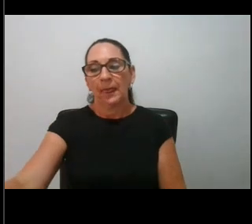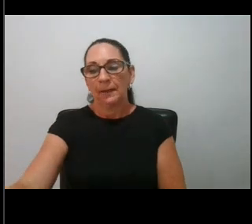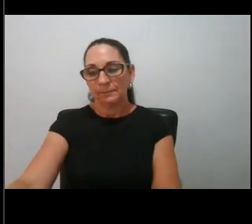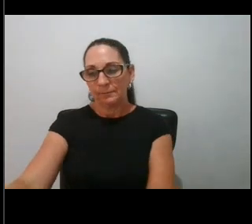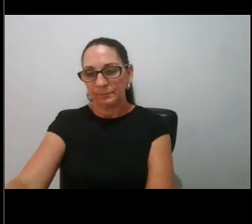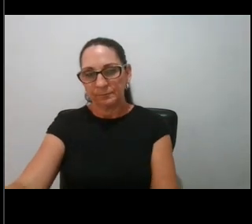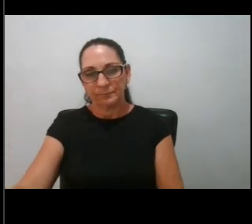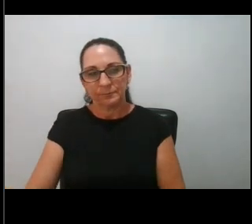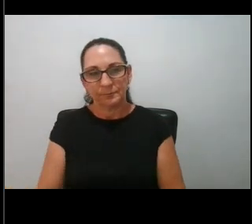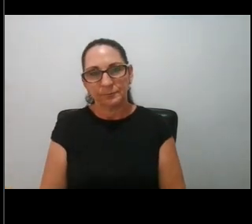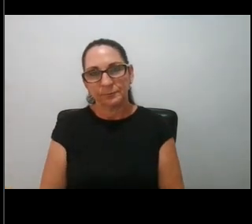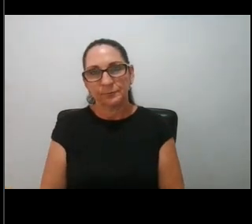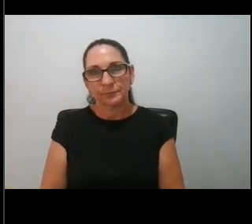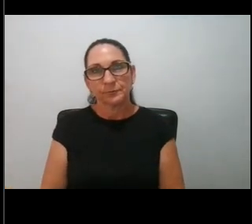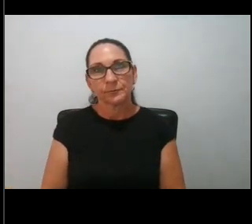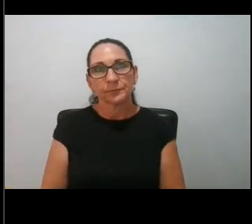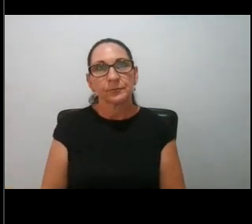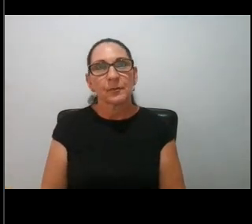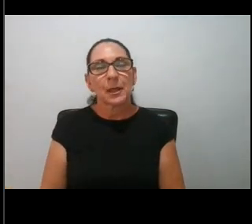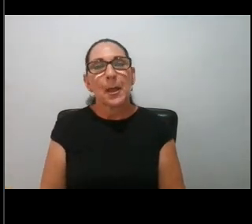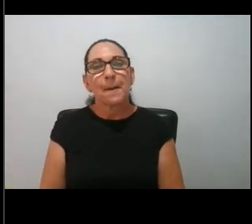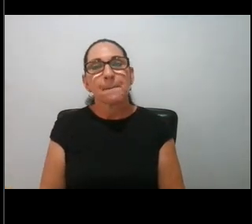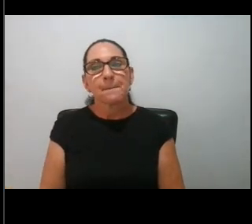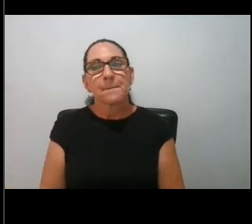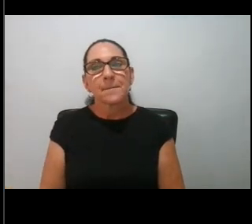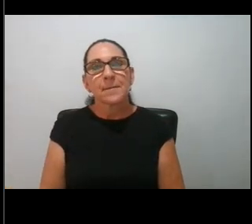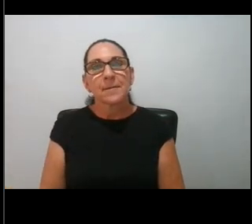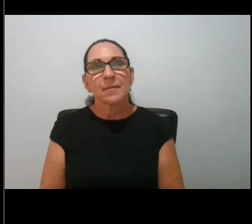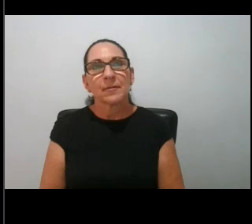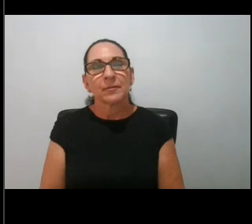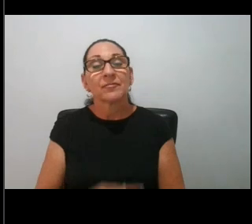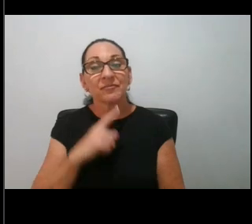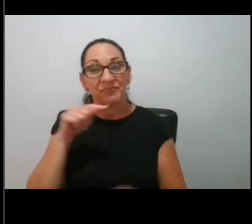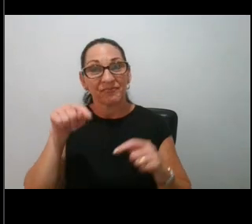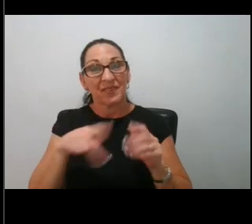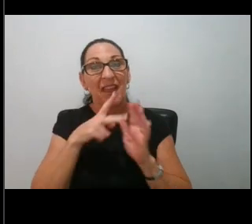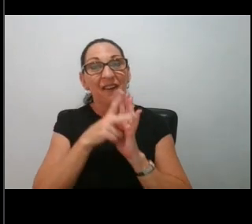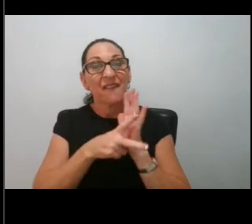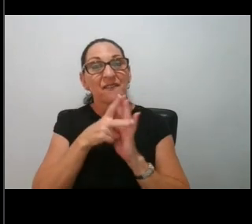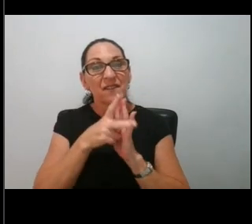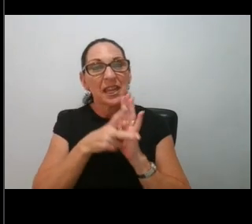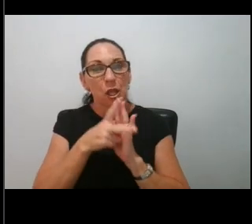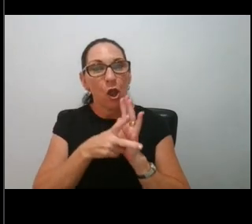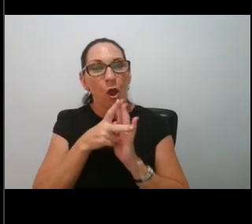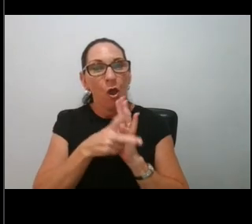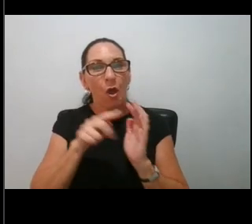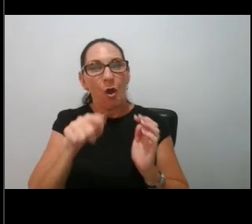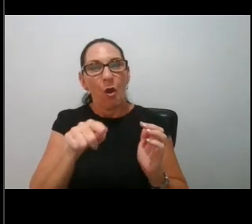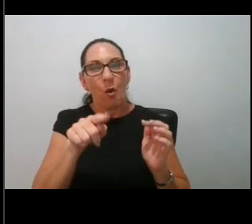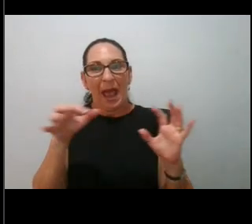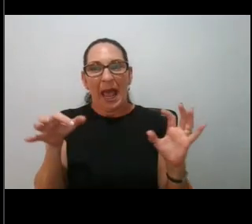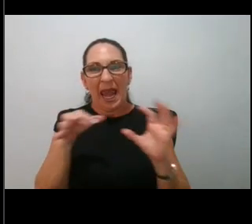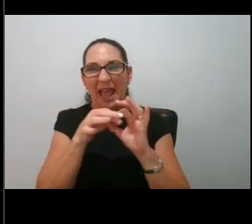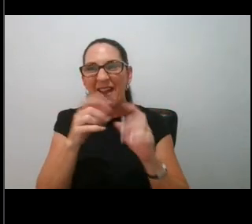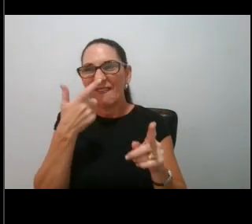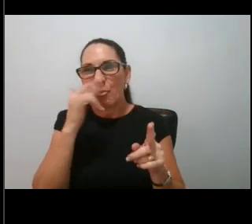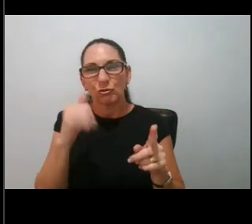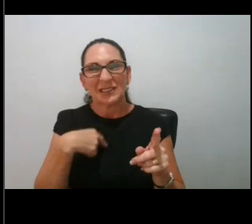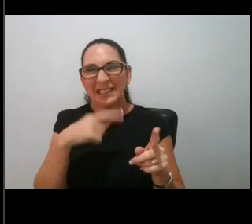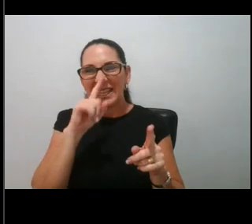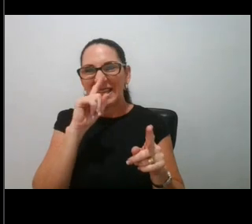to you. Thanks, Henry. So this video, Carmen and Roman's restorative justice experience, unfortunately we can't share that